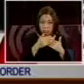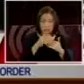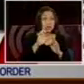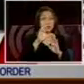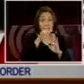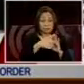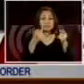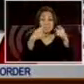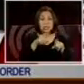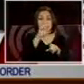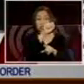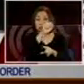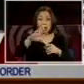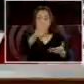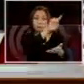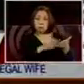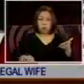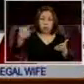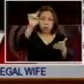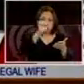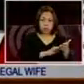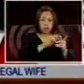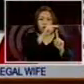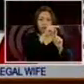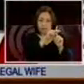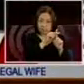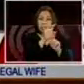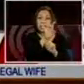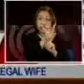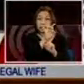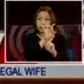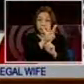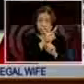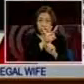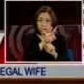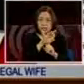on November 18, ay dapat po hindi na muna